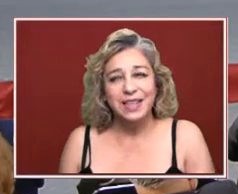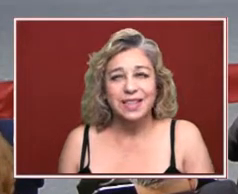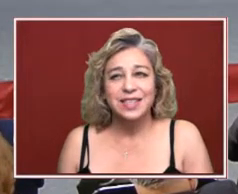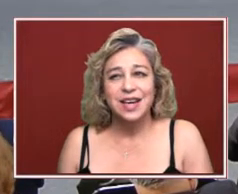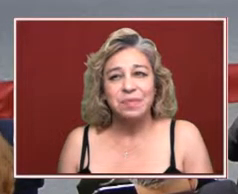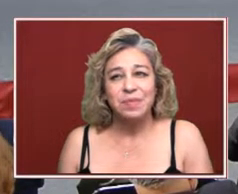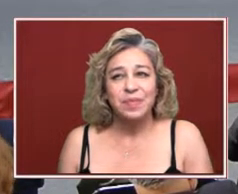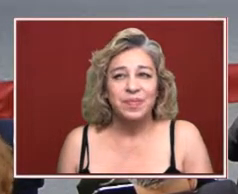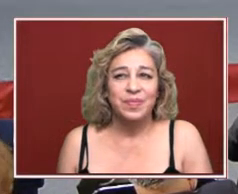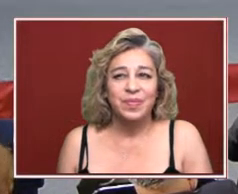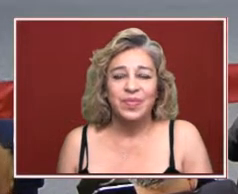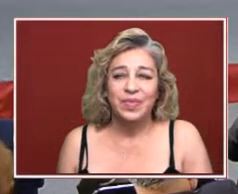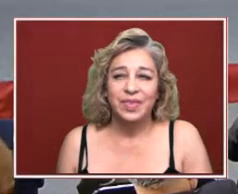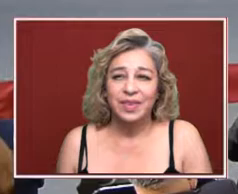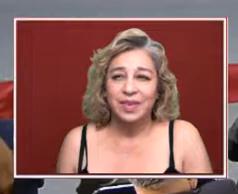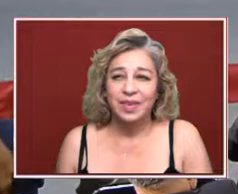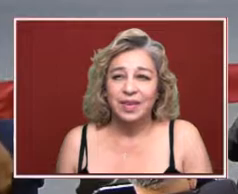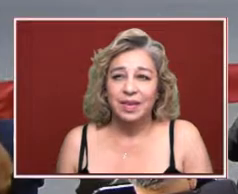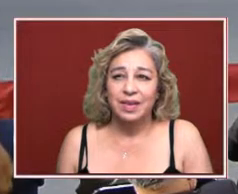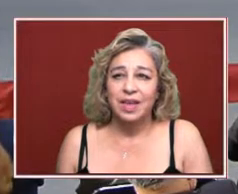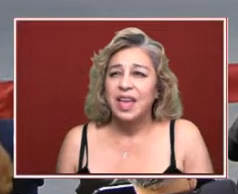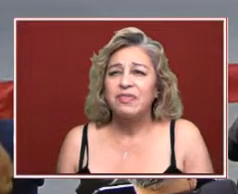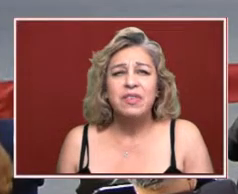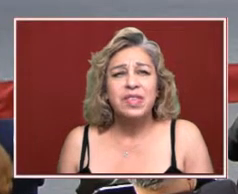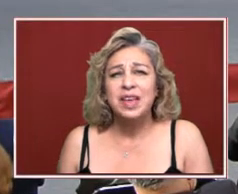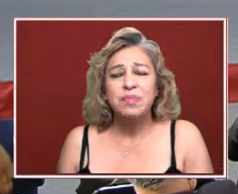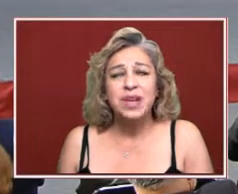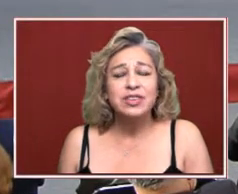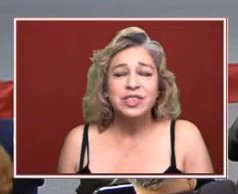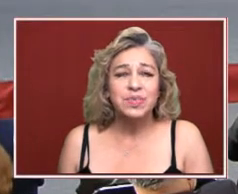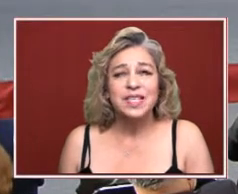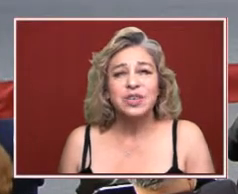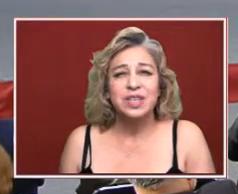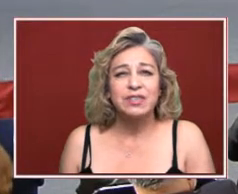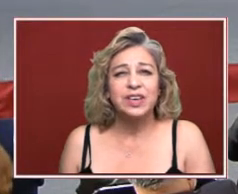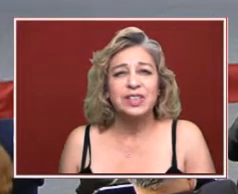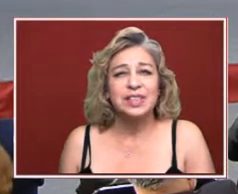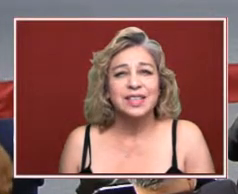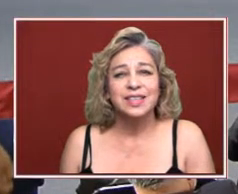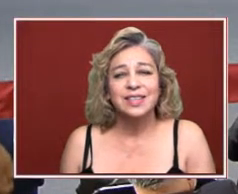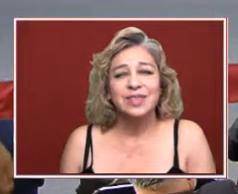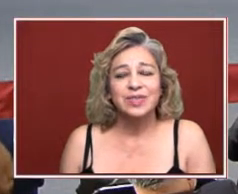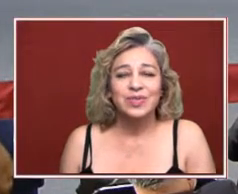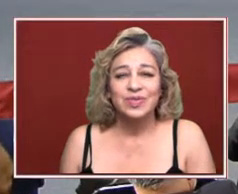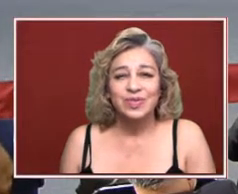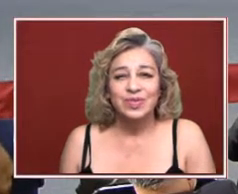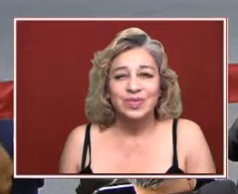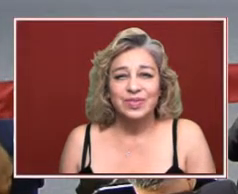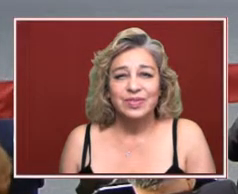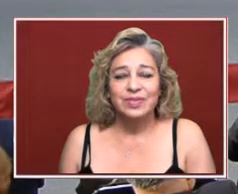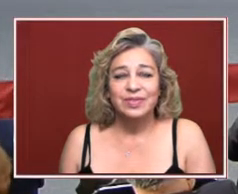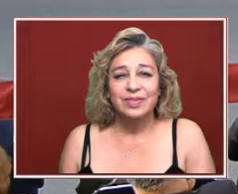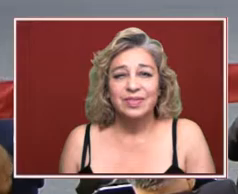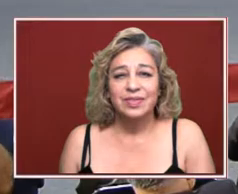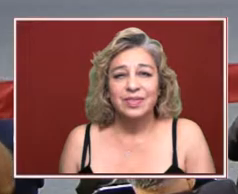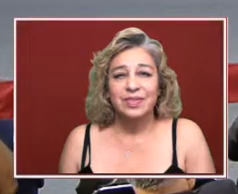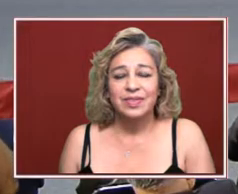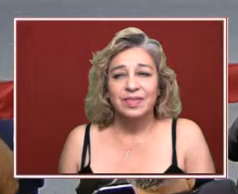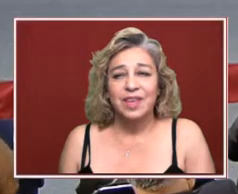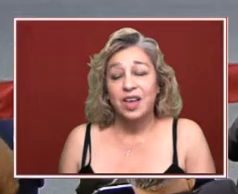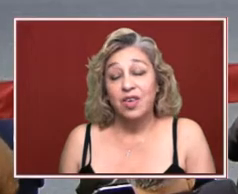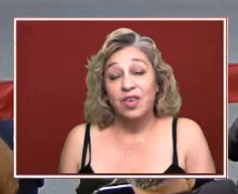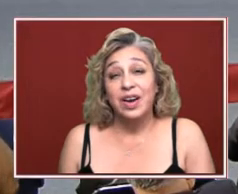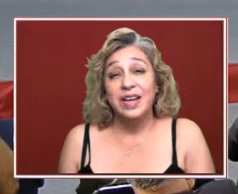optimistic at this time? Si todo se ve tan difícil. If everything appears to be so difficult. O cuando menos una buena